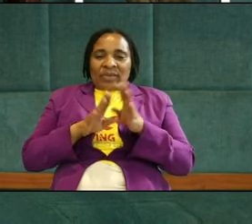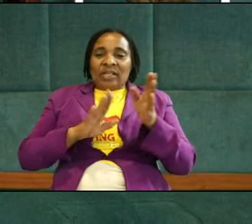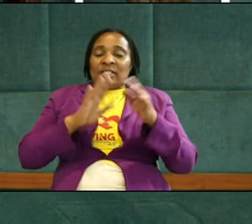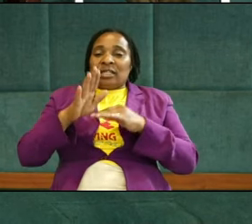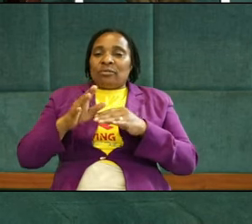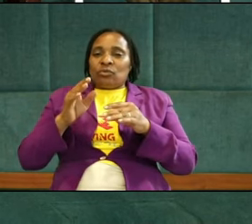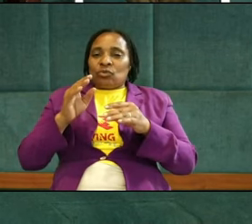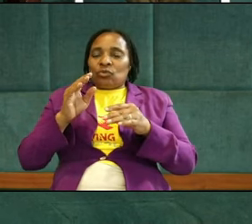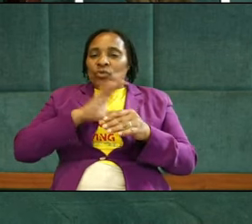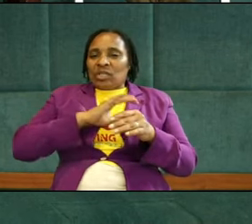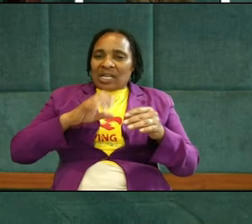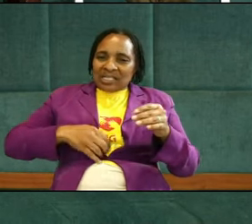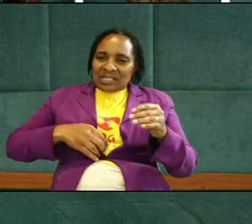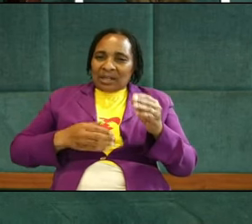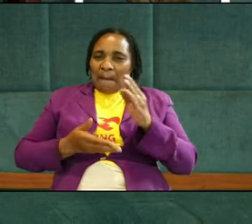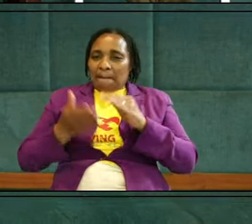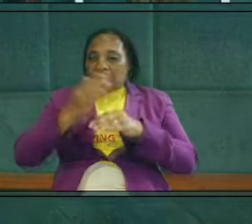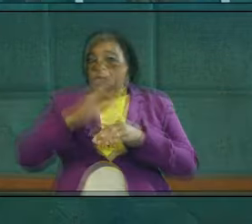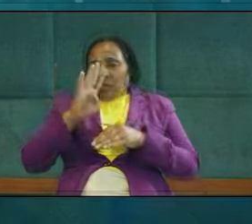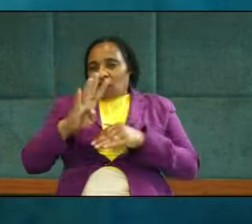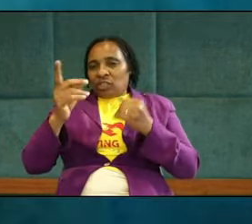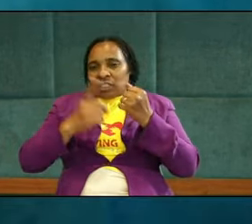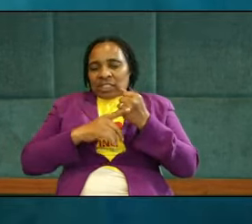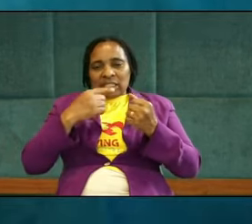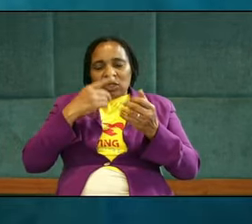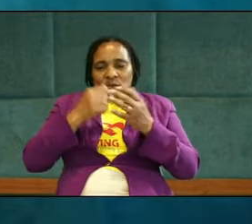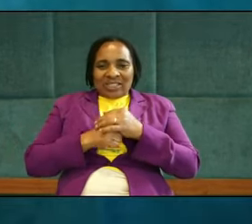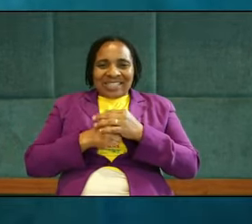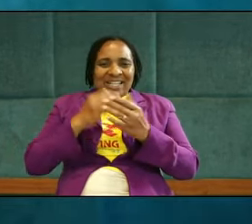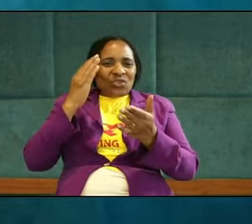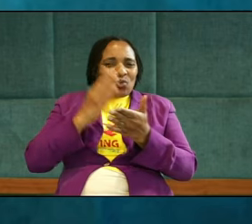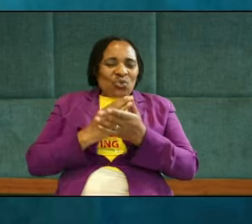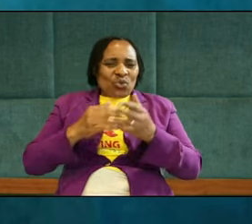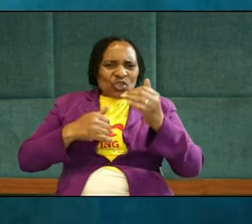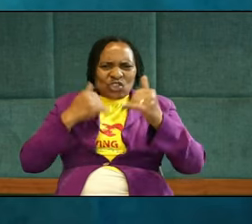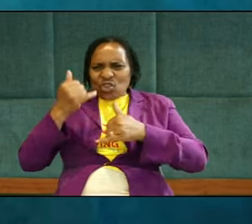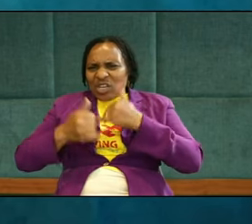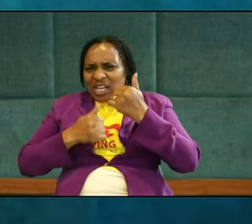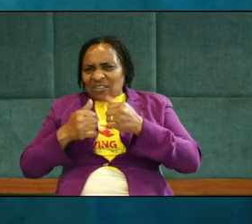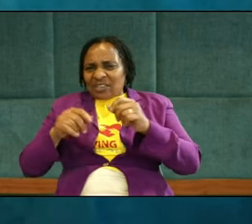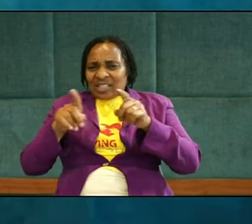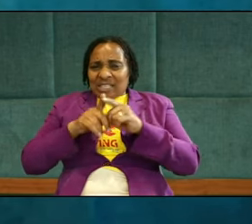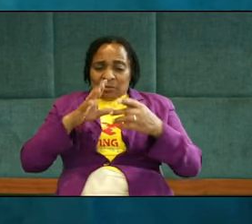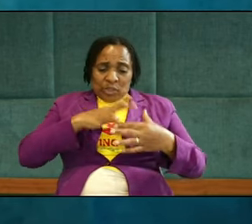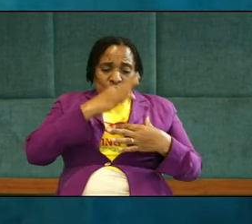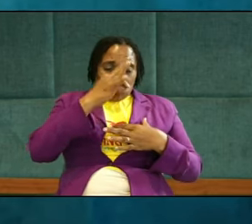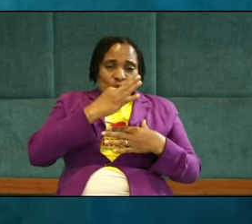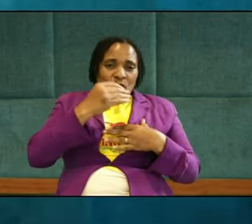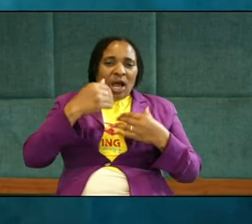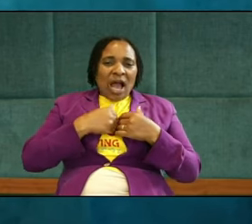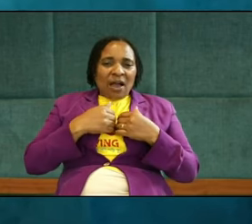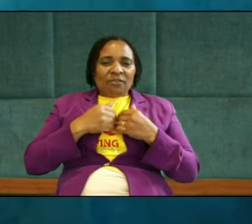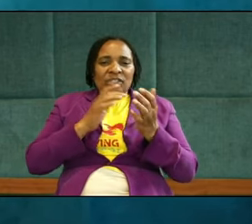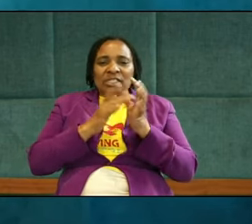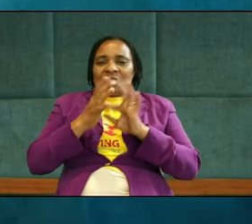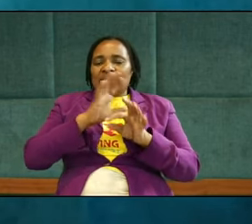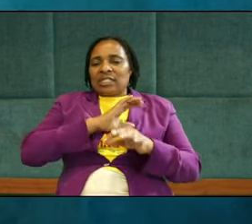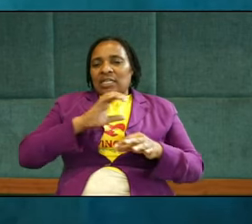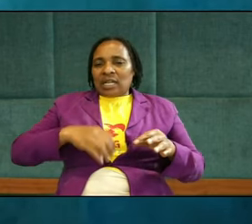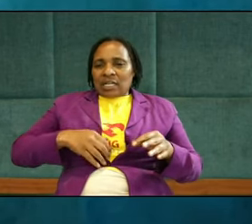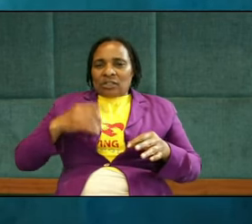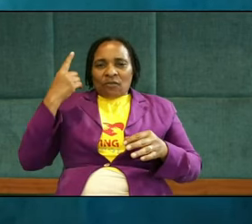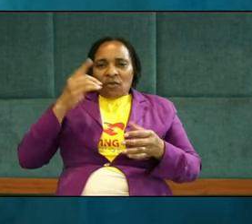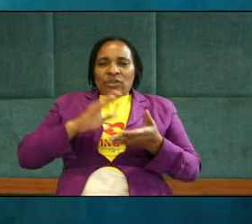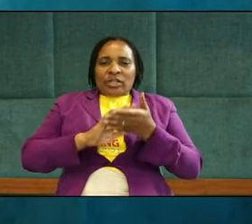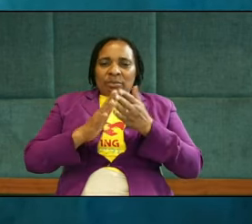to Christ, Ellen White, page 46 says, the true joyous life of the soul is to have Christ formed within, the hope